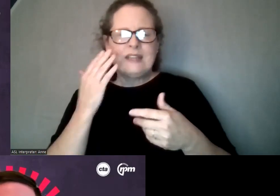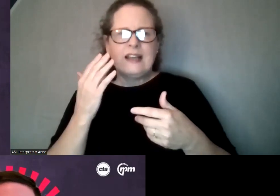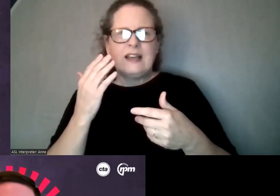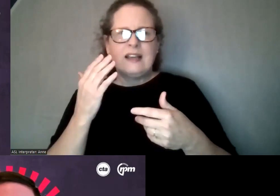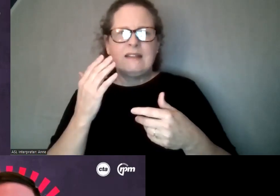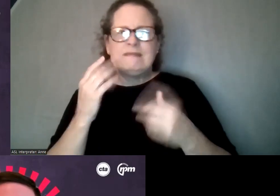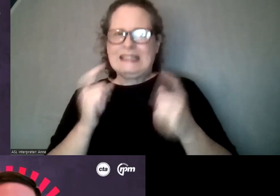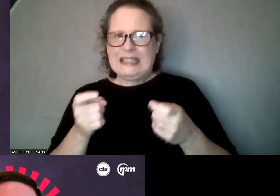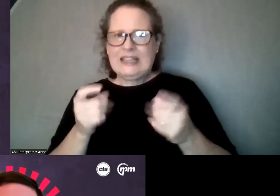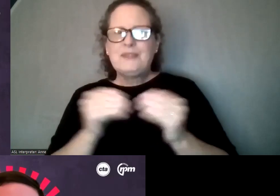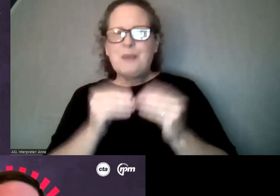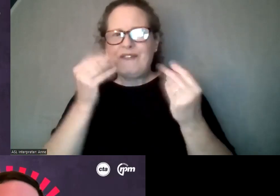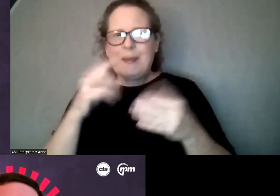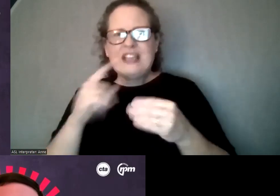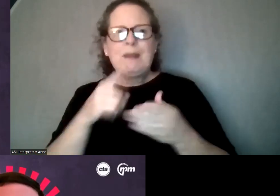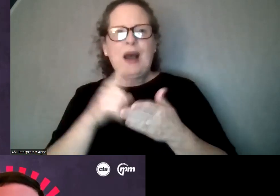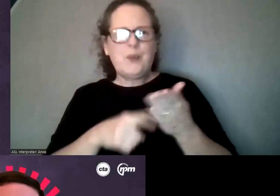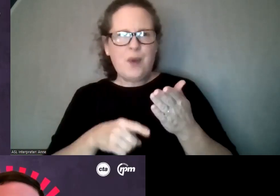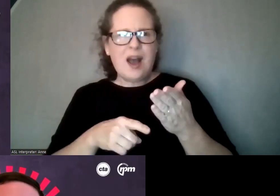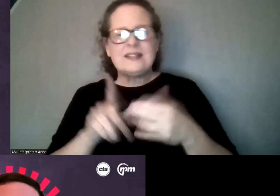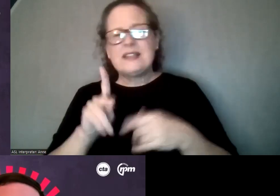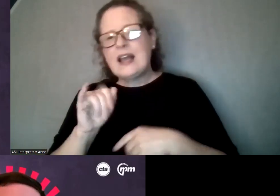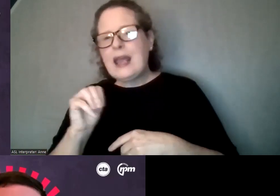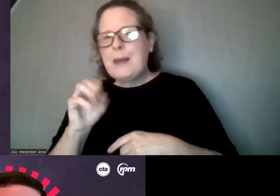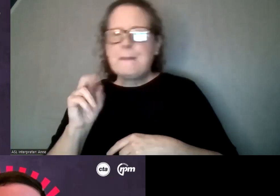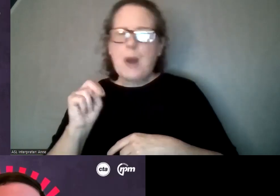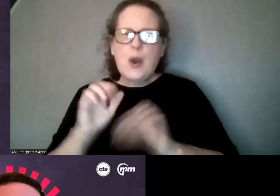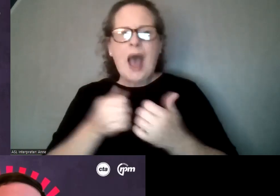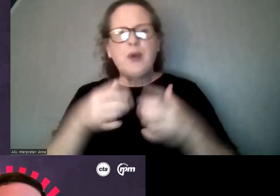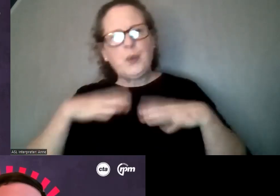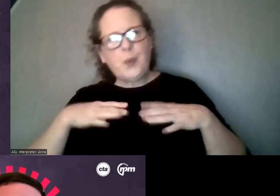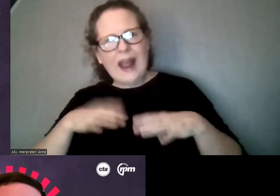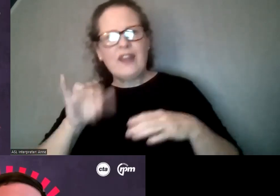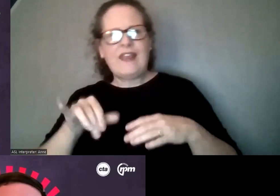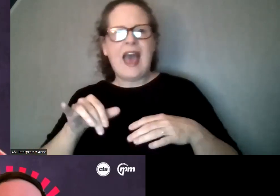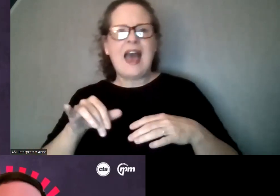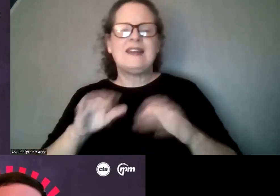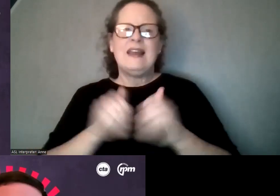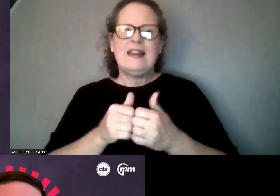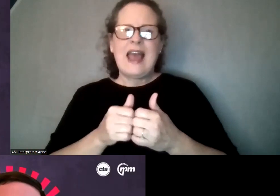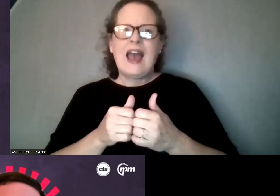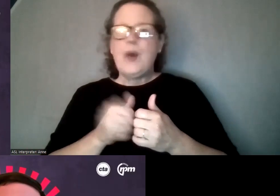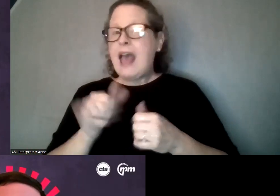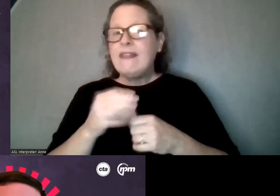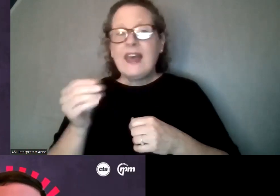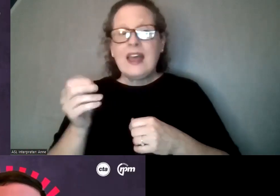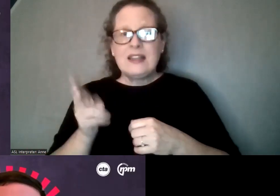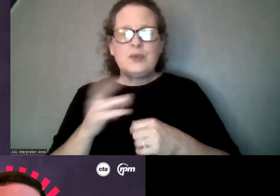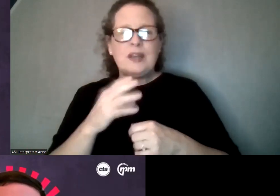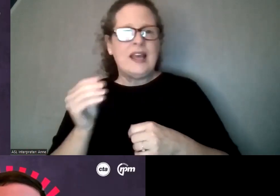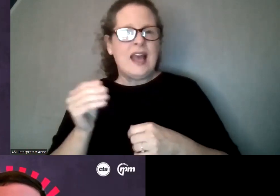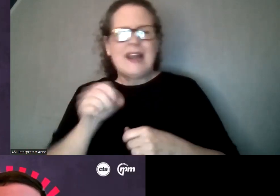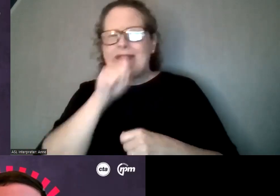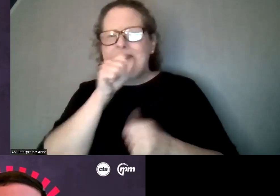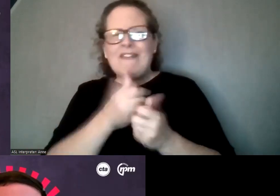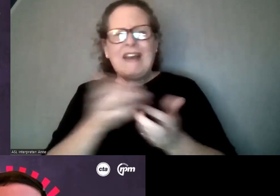give them more information about what's a kimono, how to wear it, and maybe not how to wear the history, because I love history. I love everything is